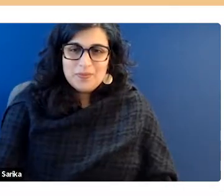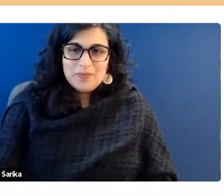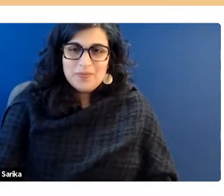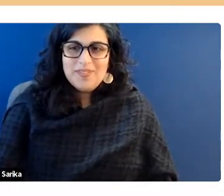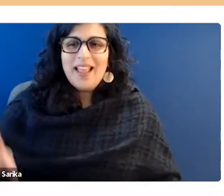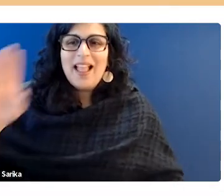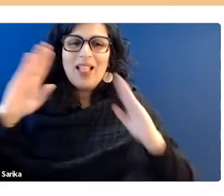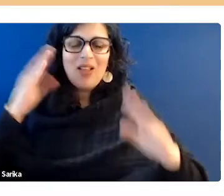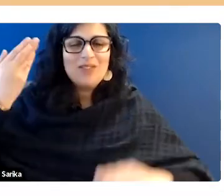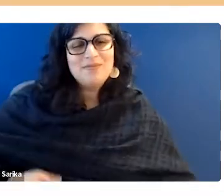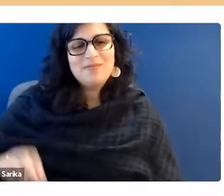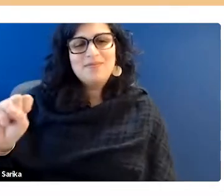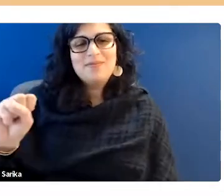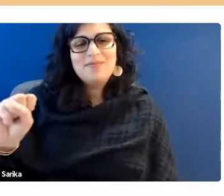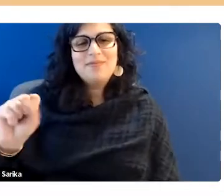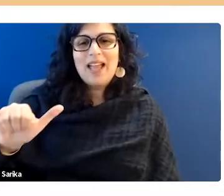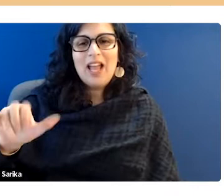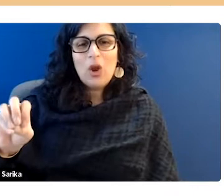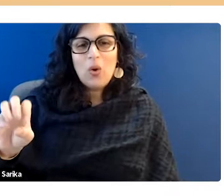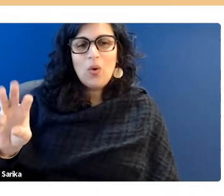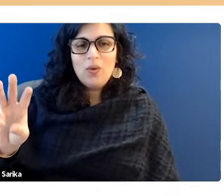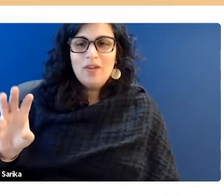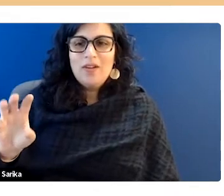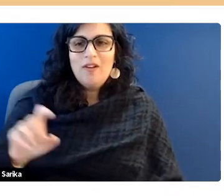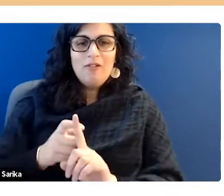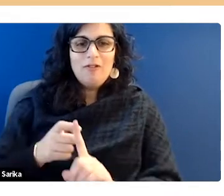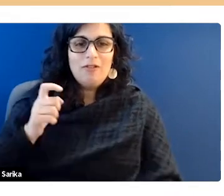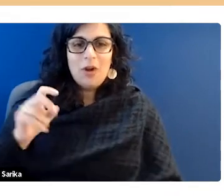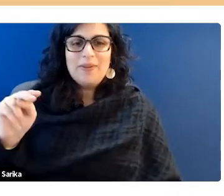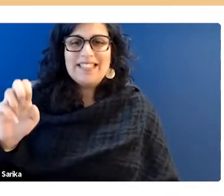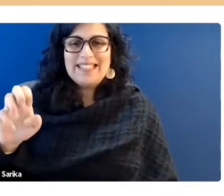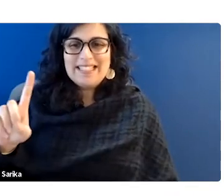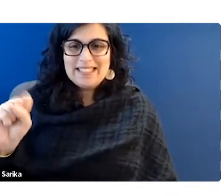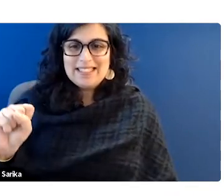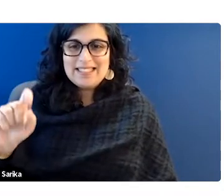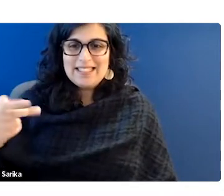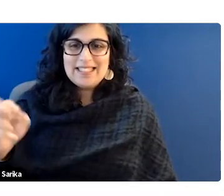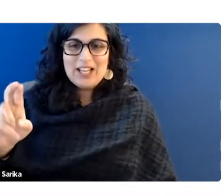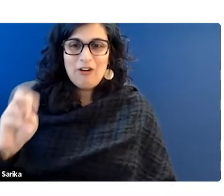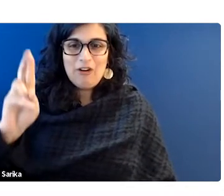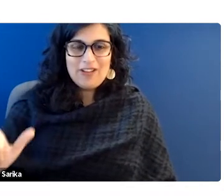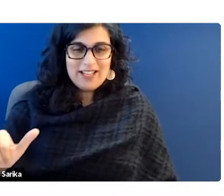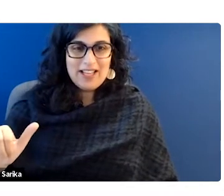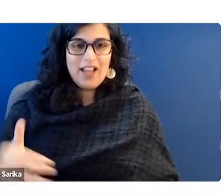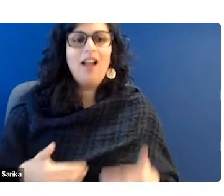Hi, my name is Sayo from Needs Theory. If we move on to the next slide.